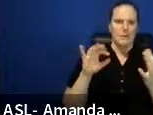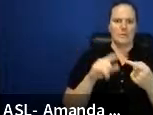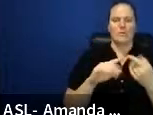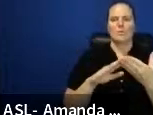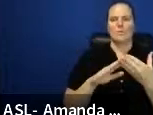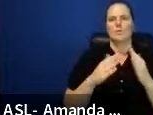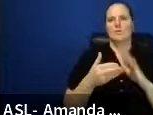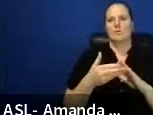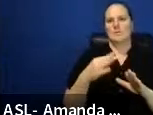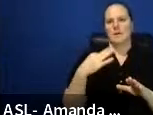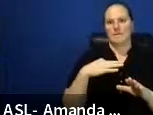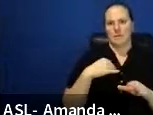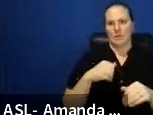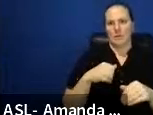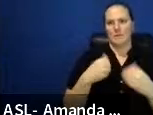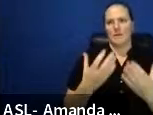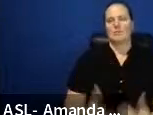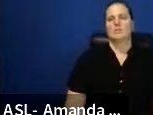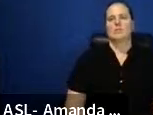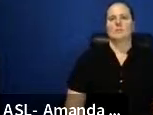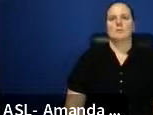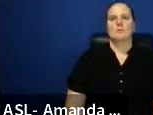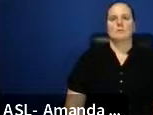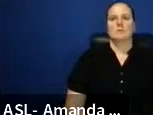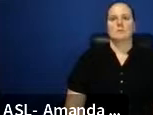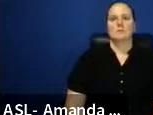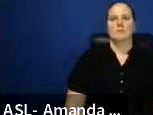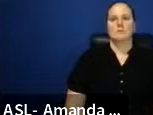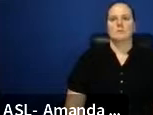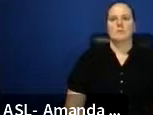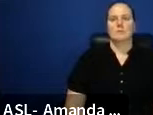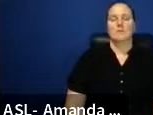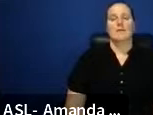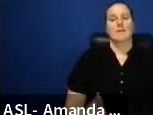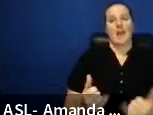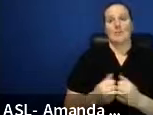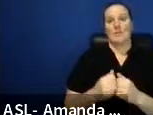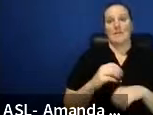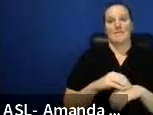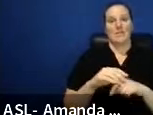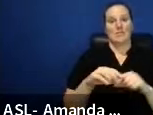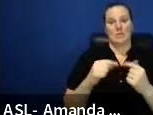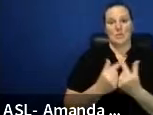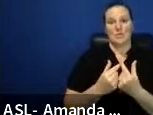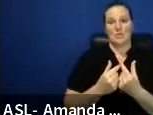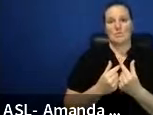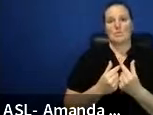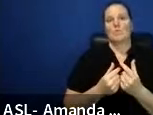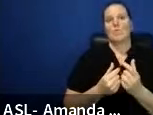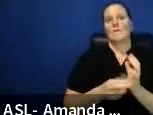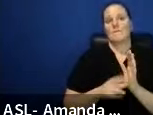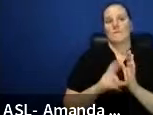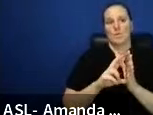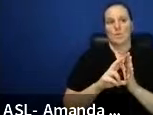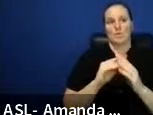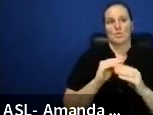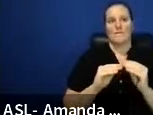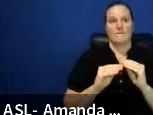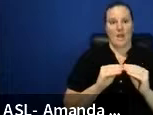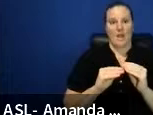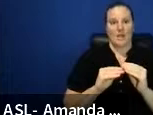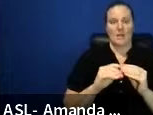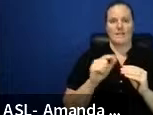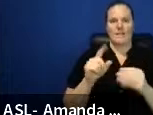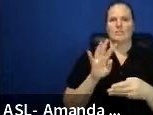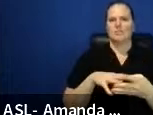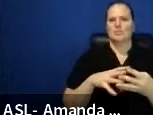benefits recommendations. We are now with the Community Benefits Advisory Group in our review refine stage. And so this chart is